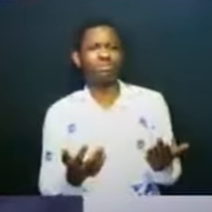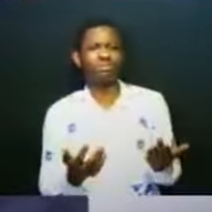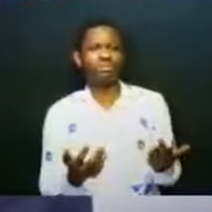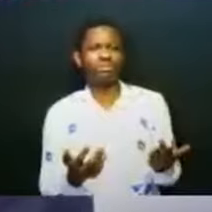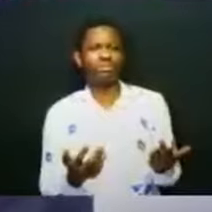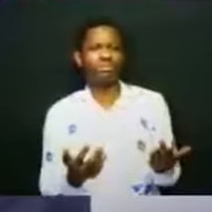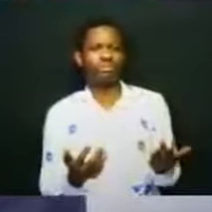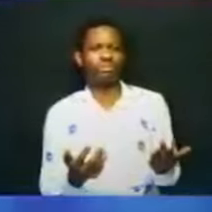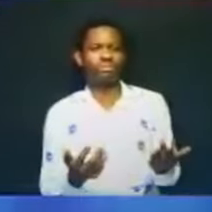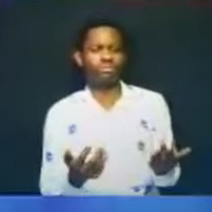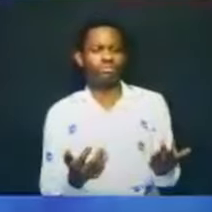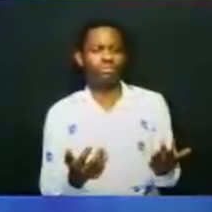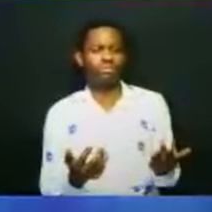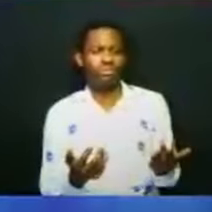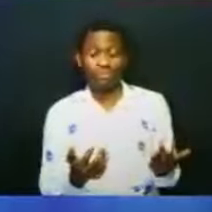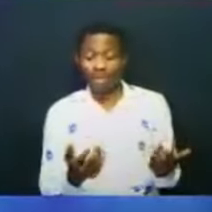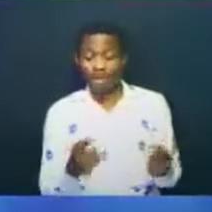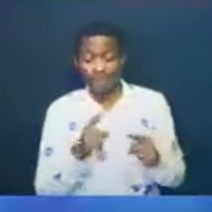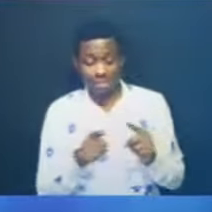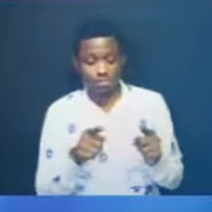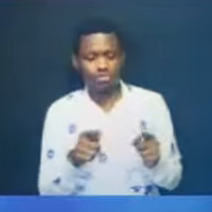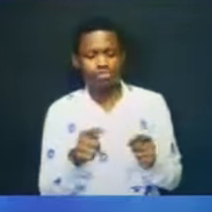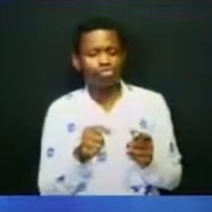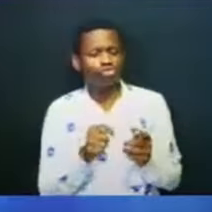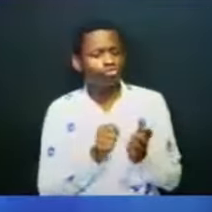not want to kill their enemies.